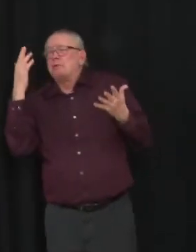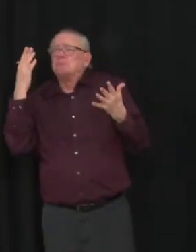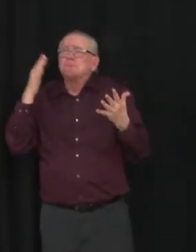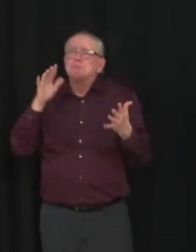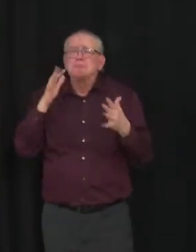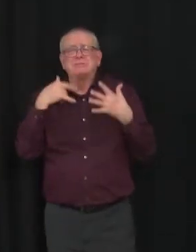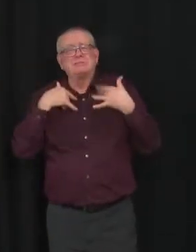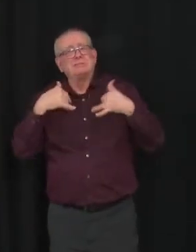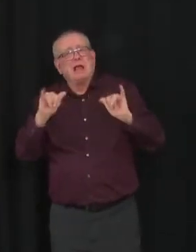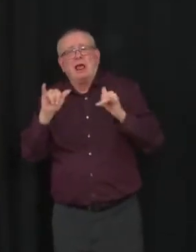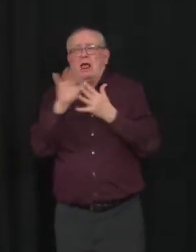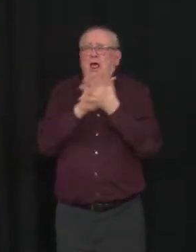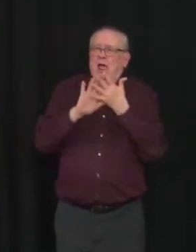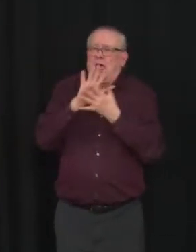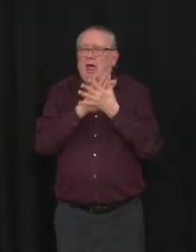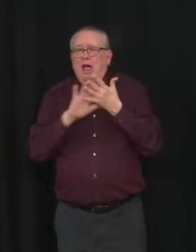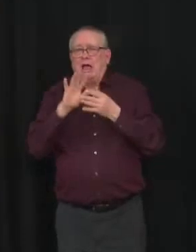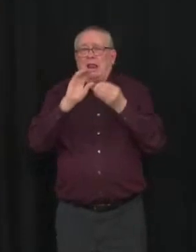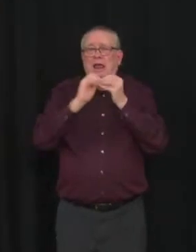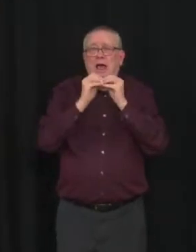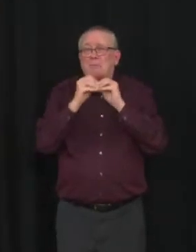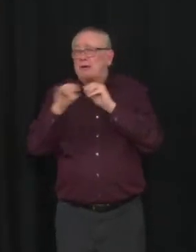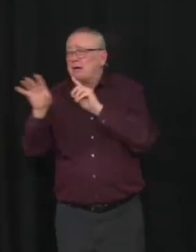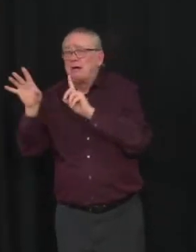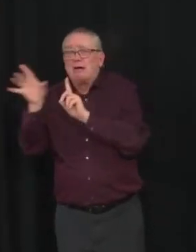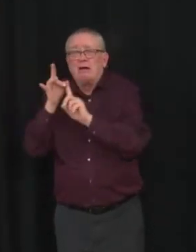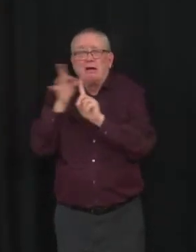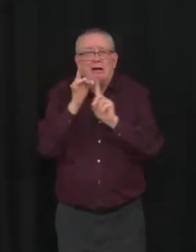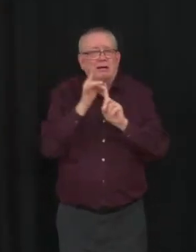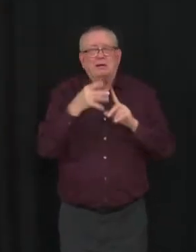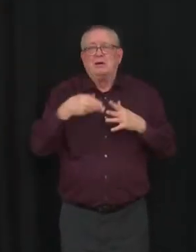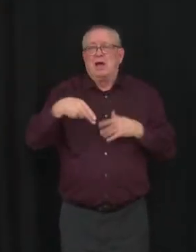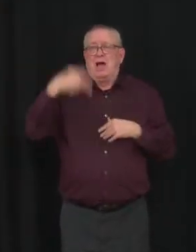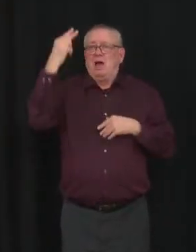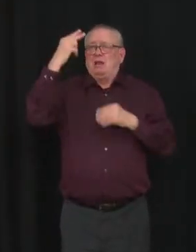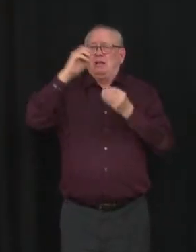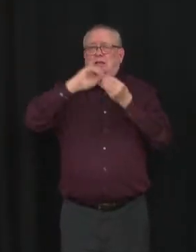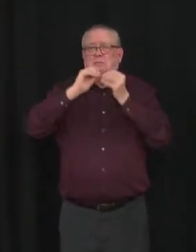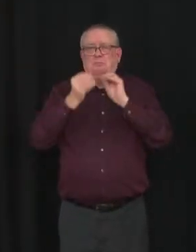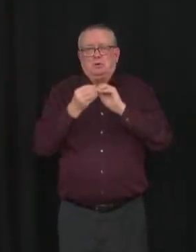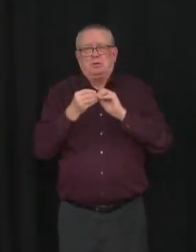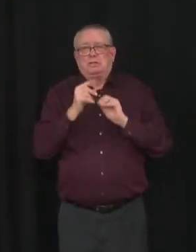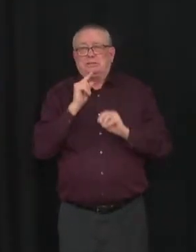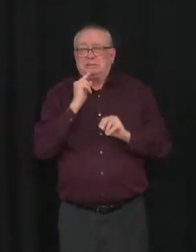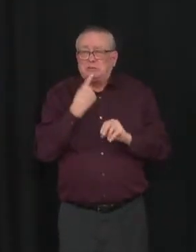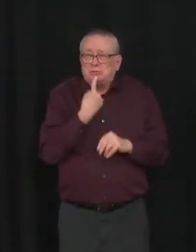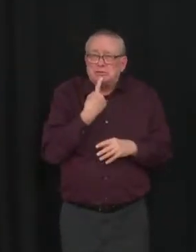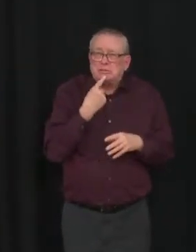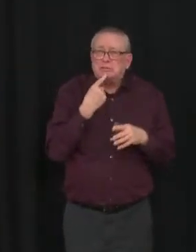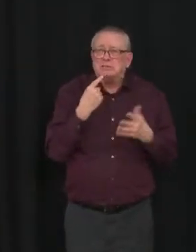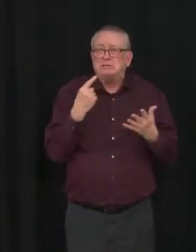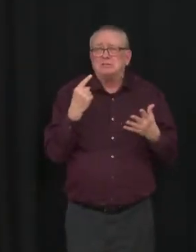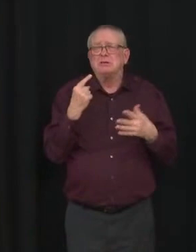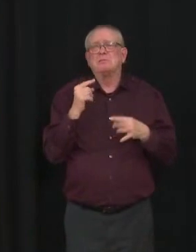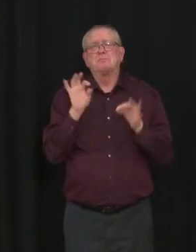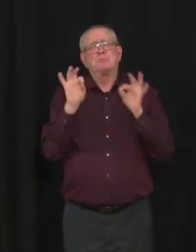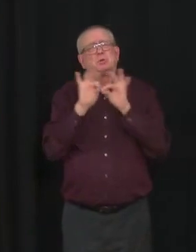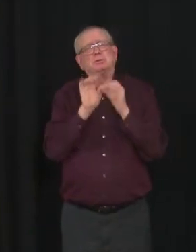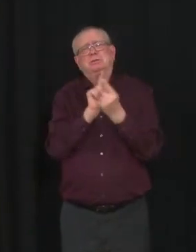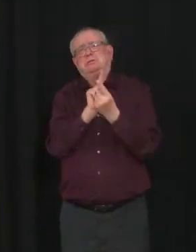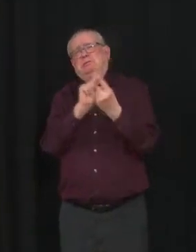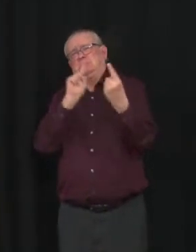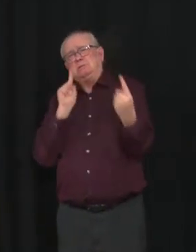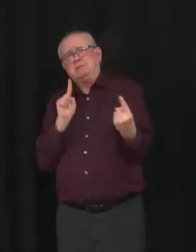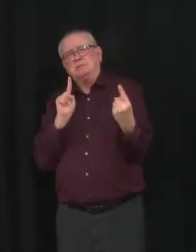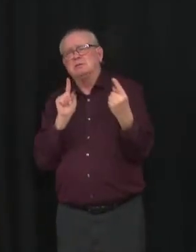larger than anything we've ever seen. And this is the time to take very seriously the need to cut down our number of in-person contacts. And